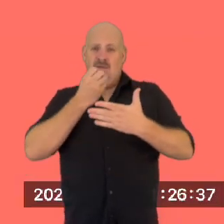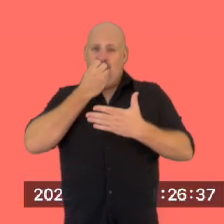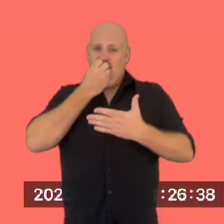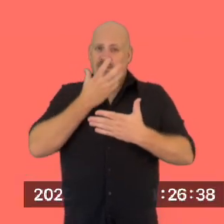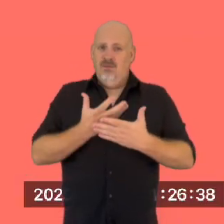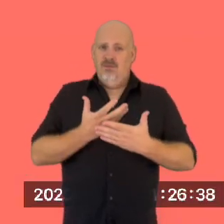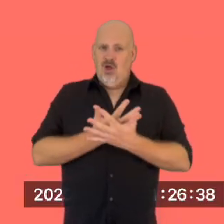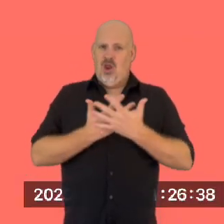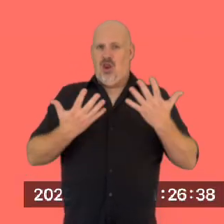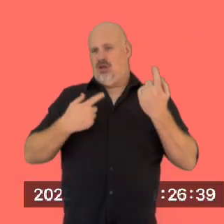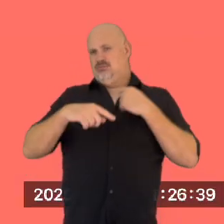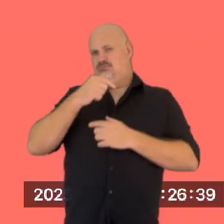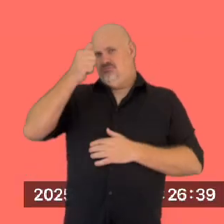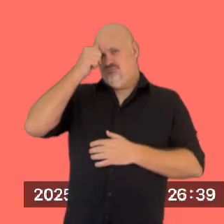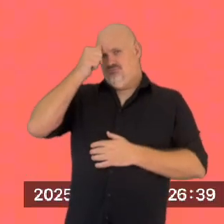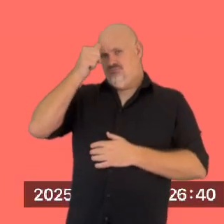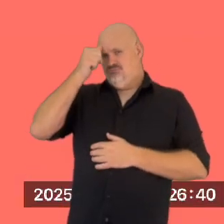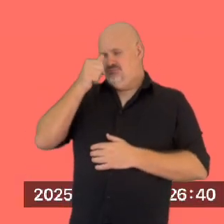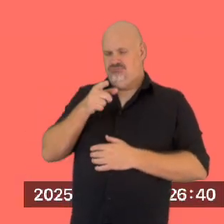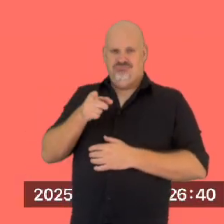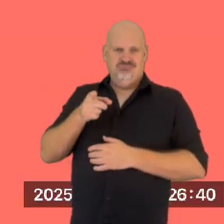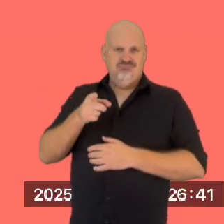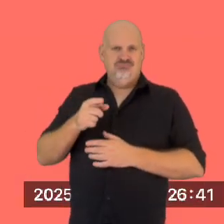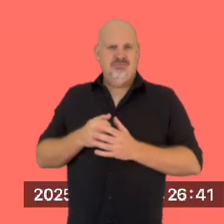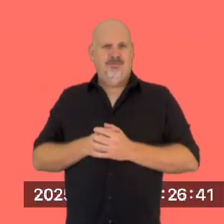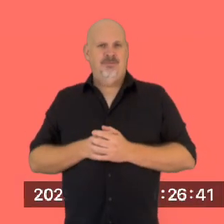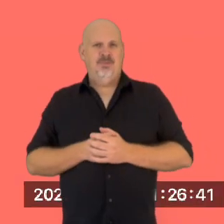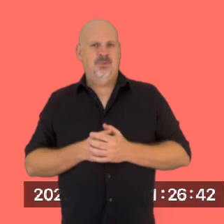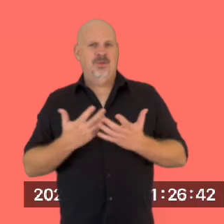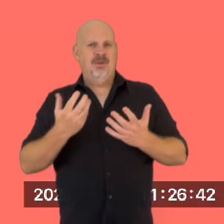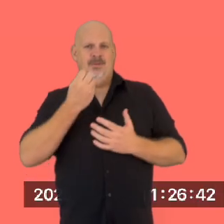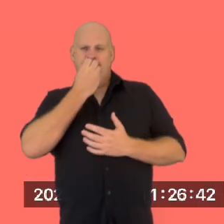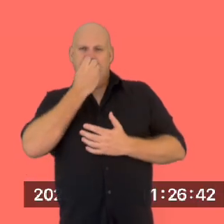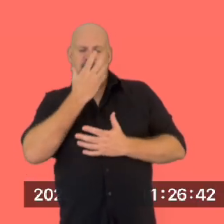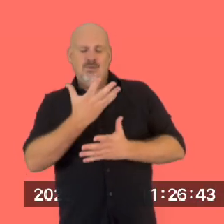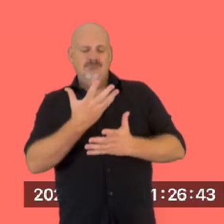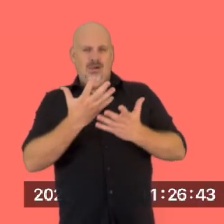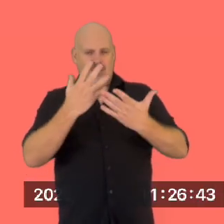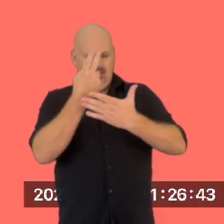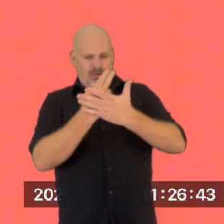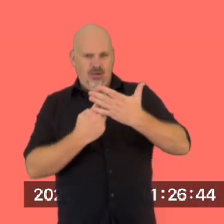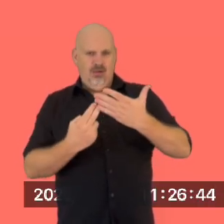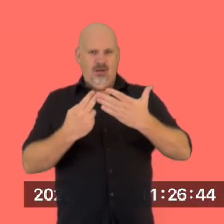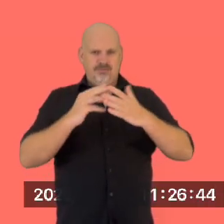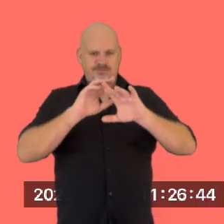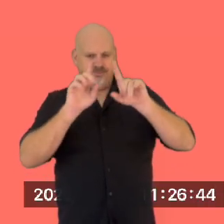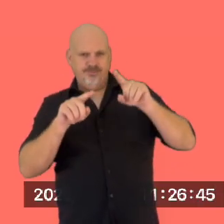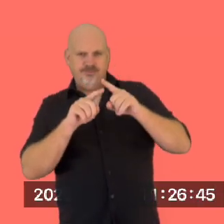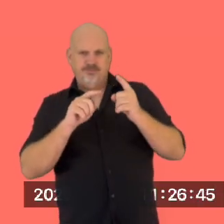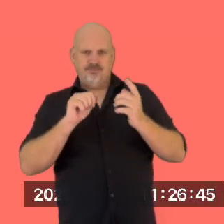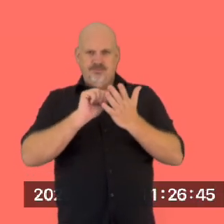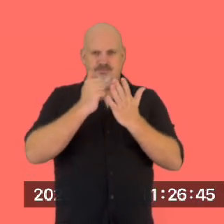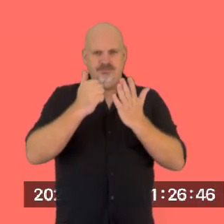most extraordinary prints that I'm sure lots of us are familiar with, and made very beautiful, intricate